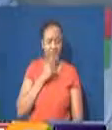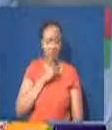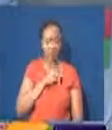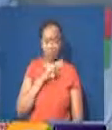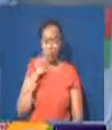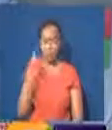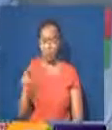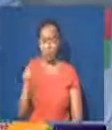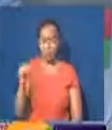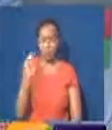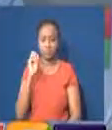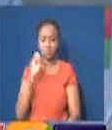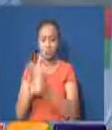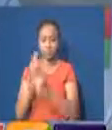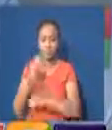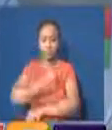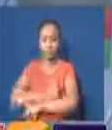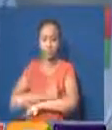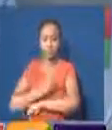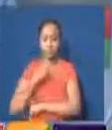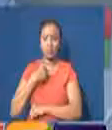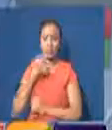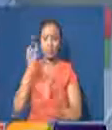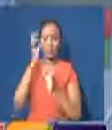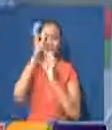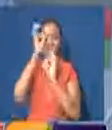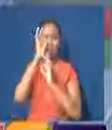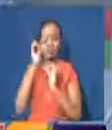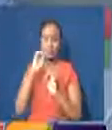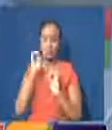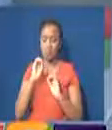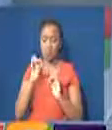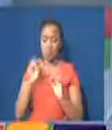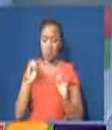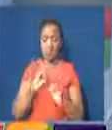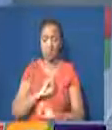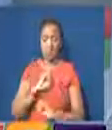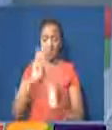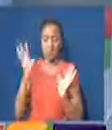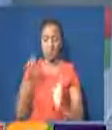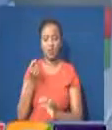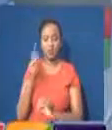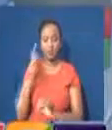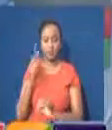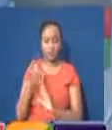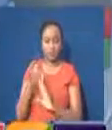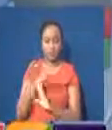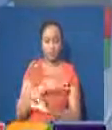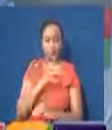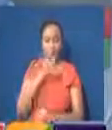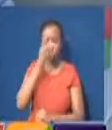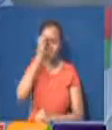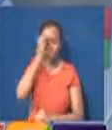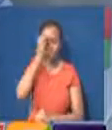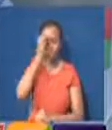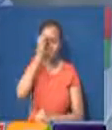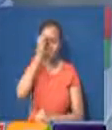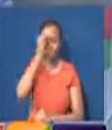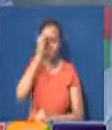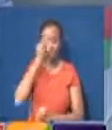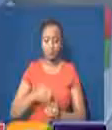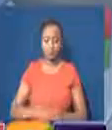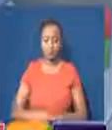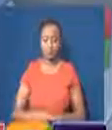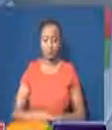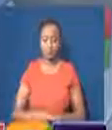at that level. So that care has been taken to ensure that the competencies, the values, and even